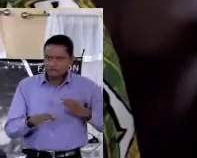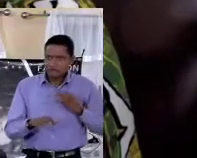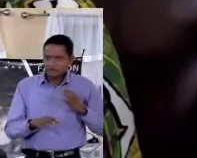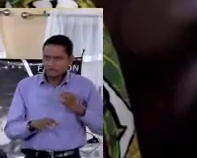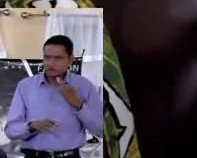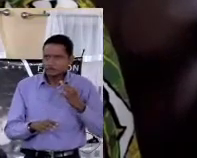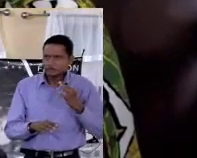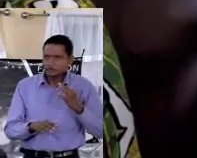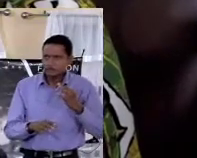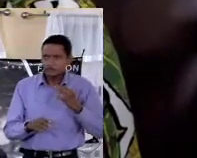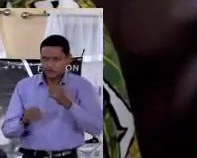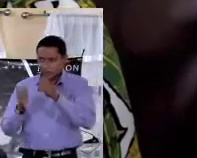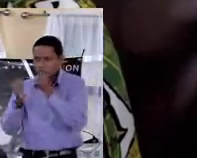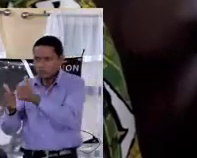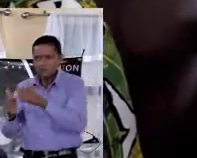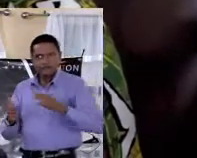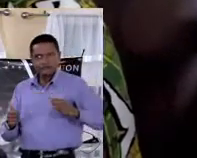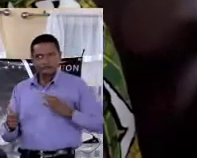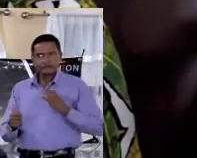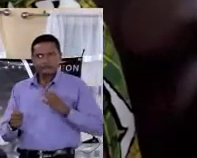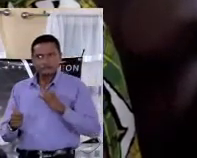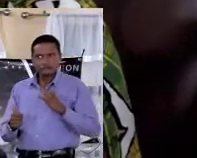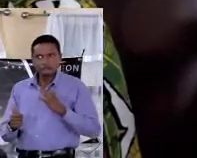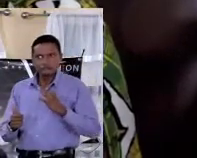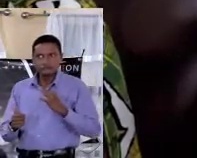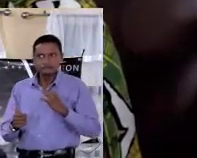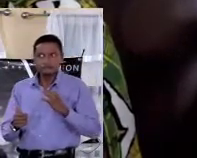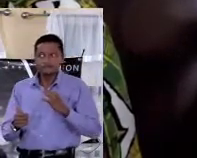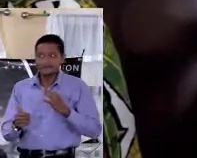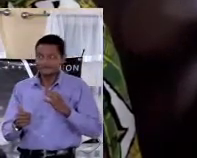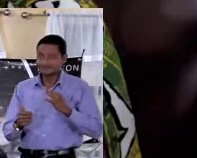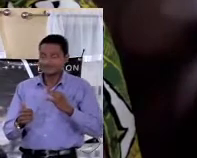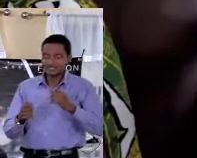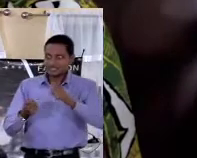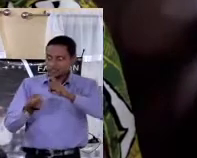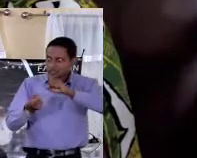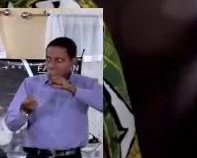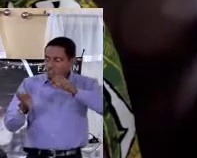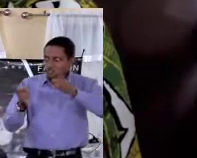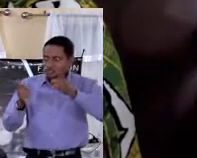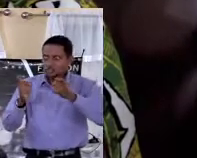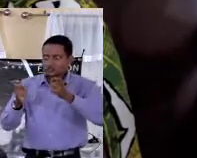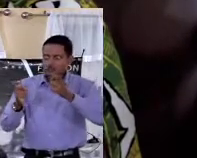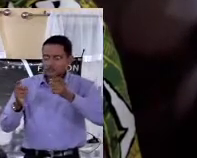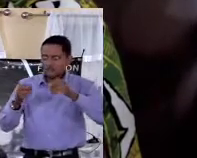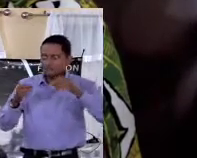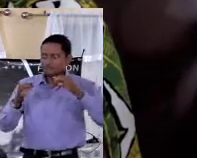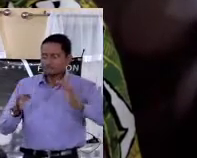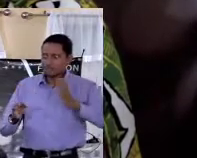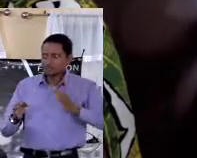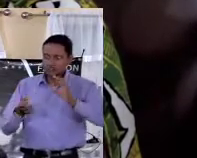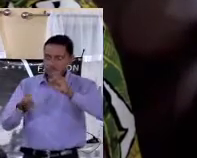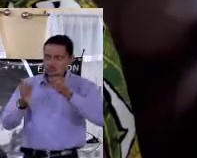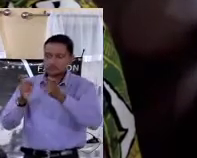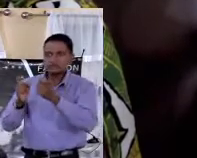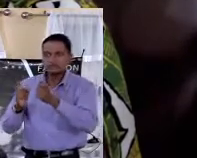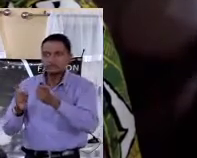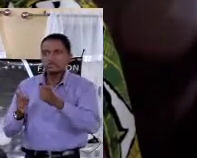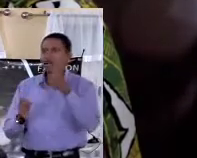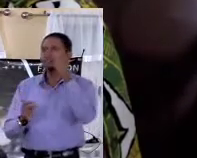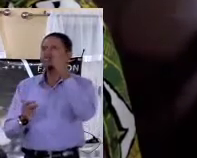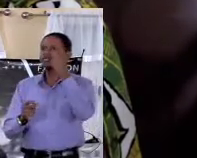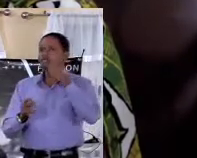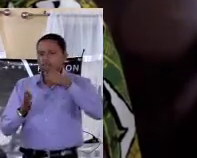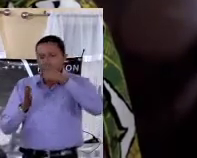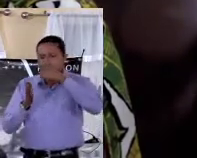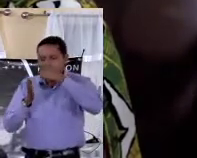slow fashion and fast fashion, as the industry evolves, is more an understanding of your price point and that's the category of